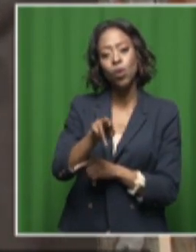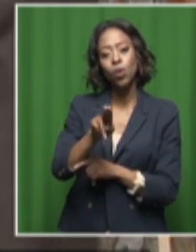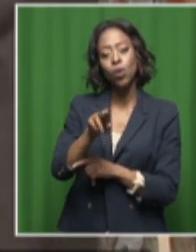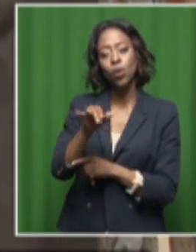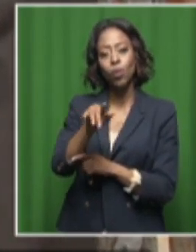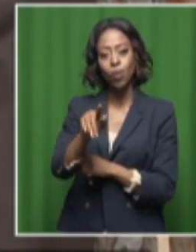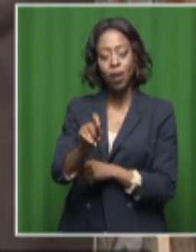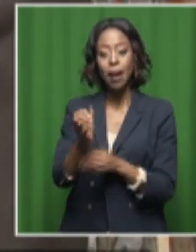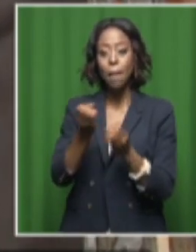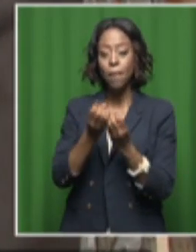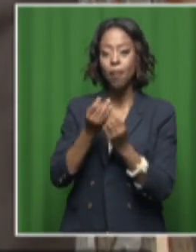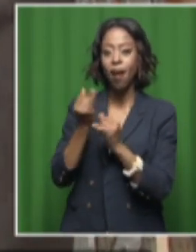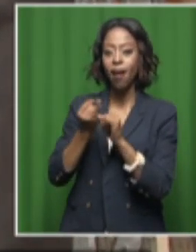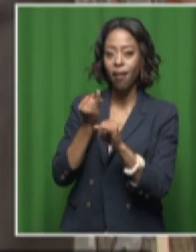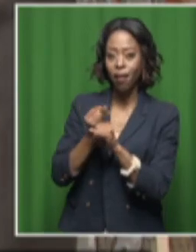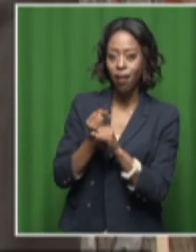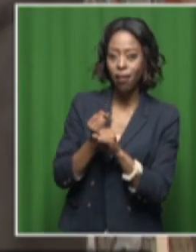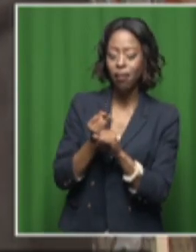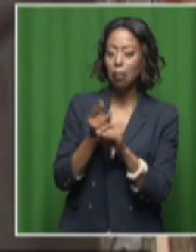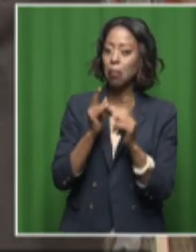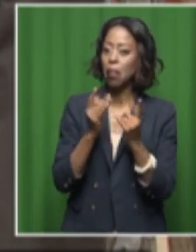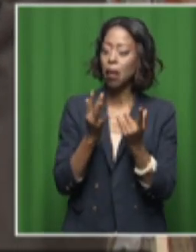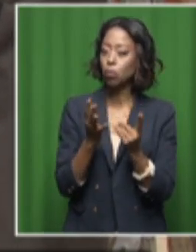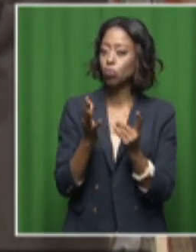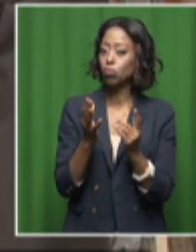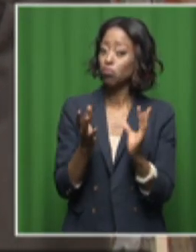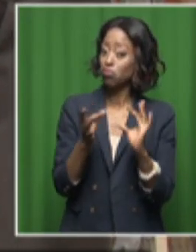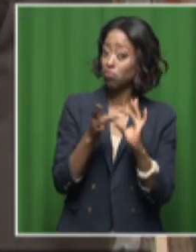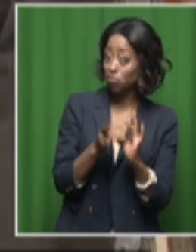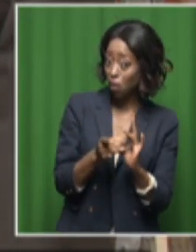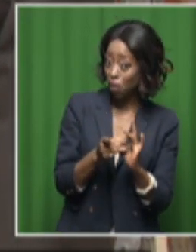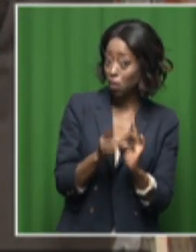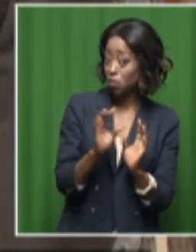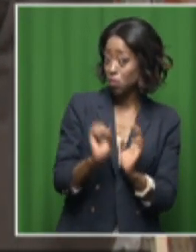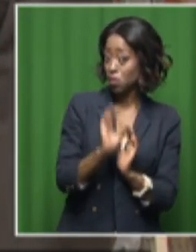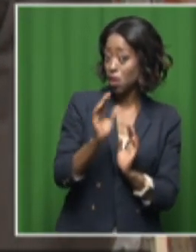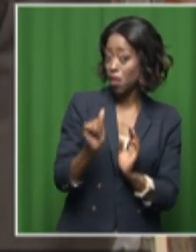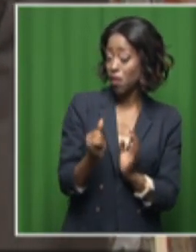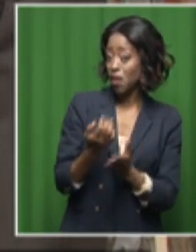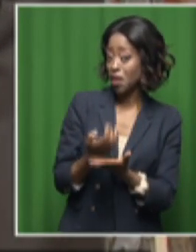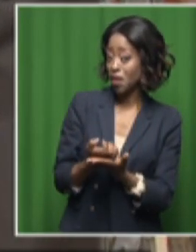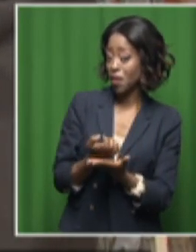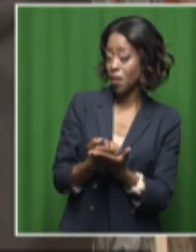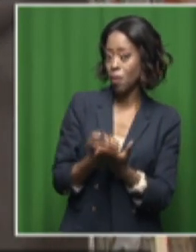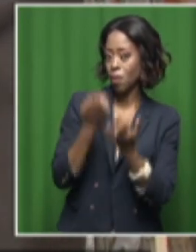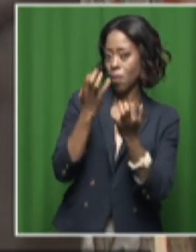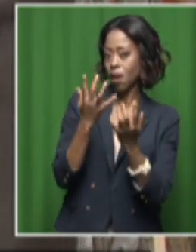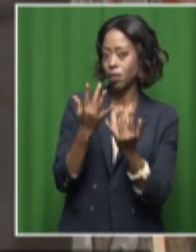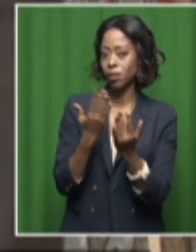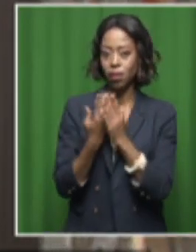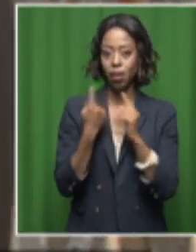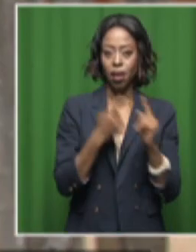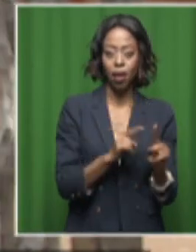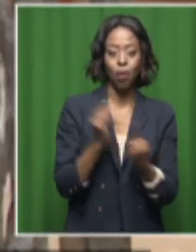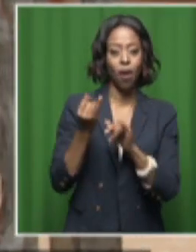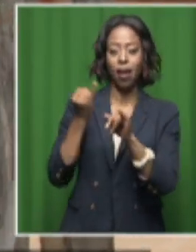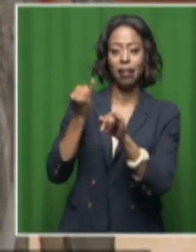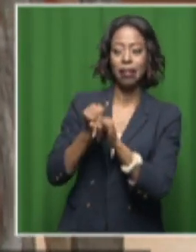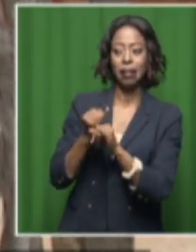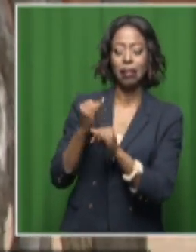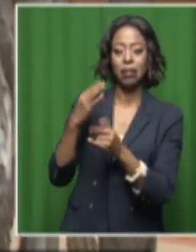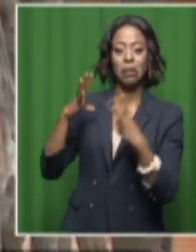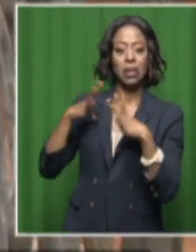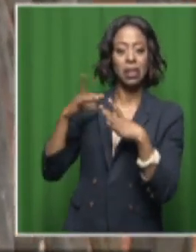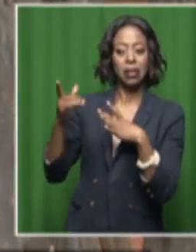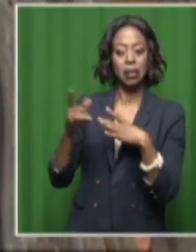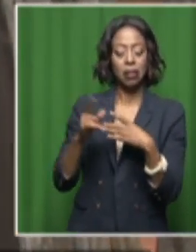what campaigns do you have? Or are you speaking to some of these establishments to make this, budget friendly for the average South African?